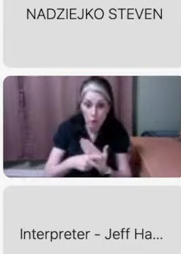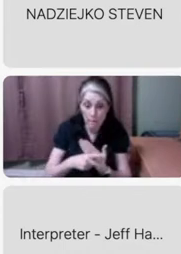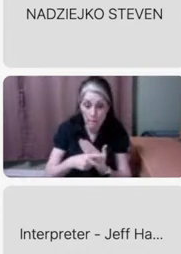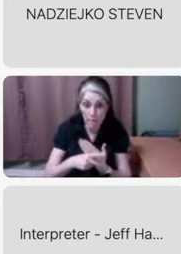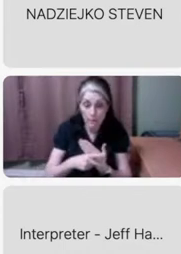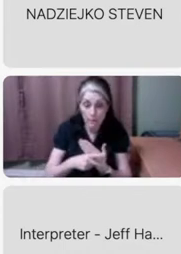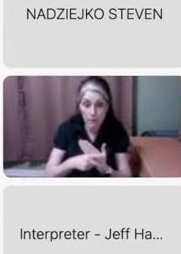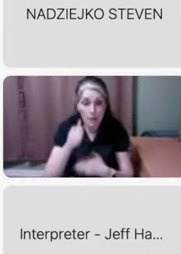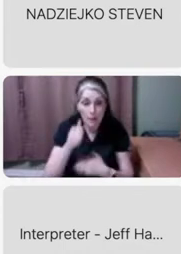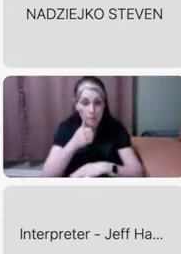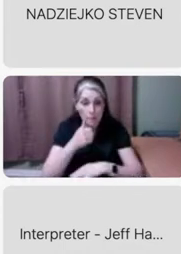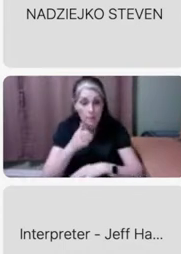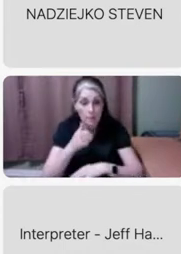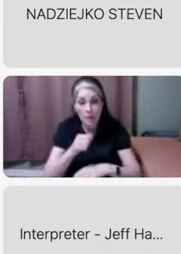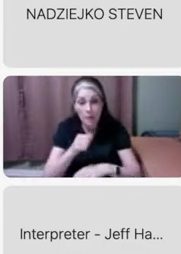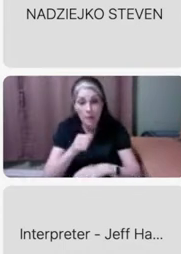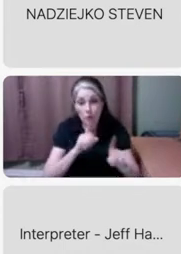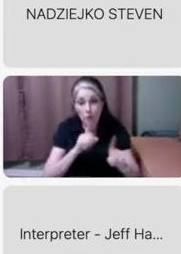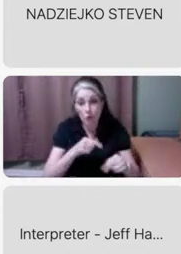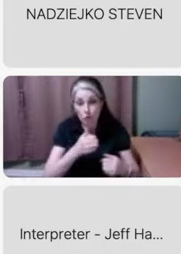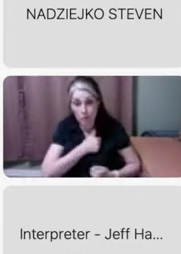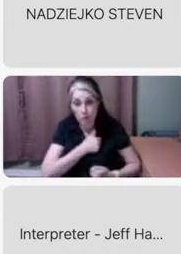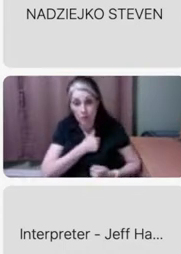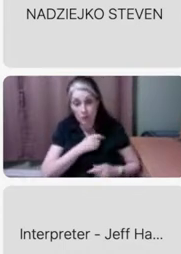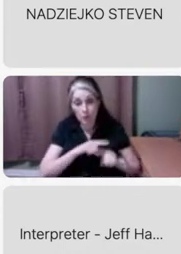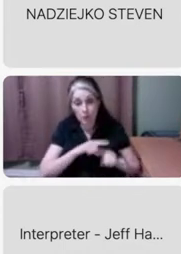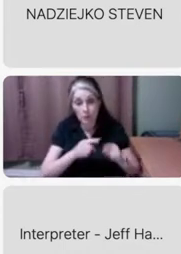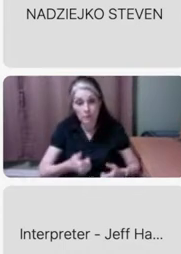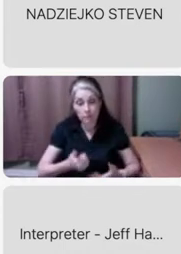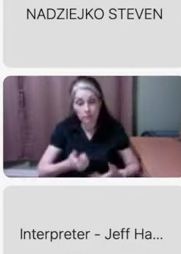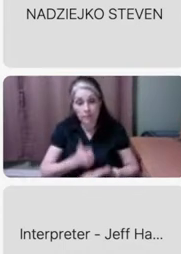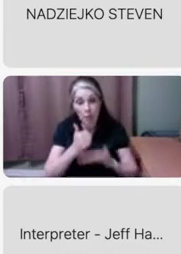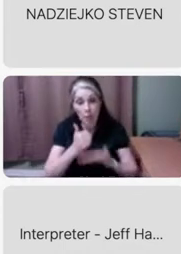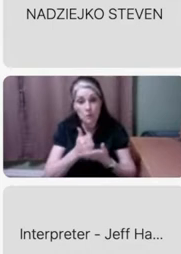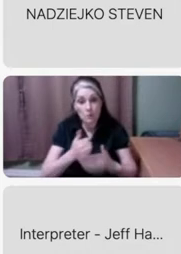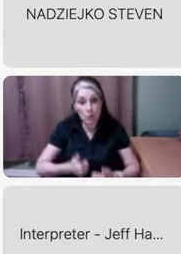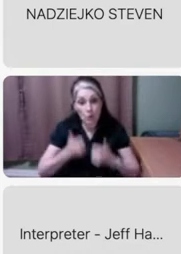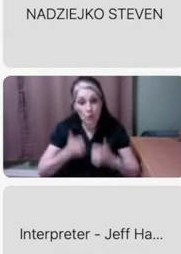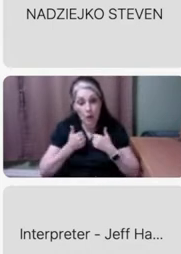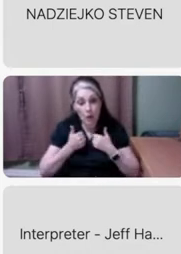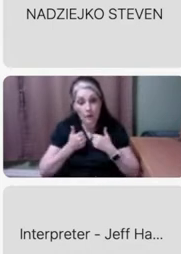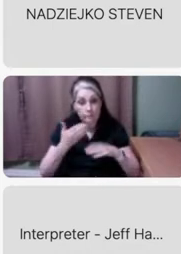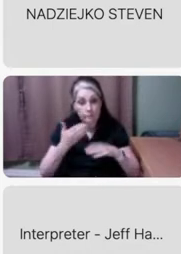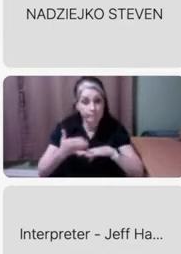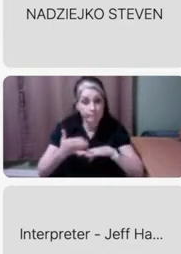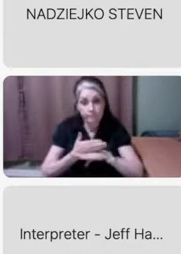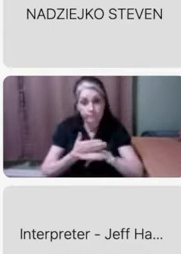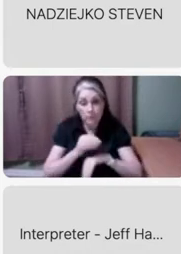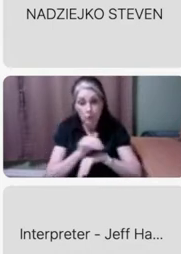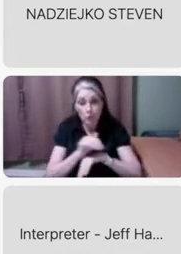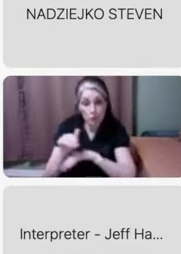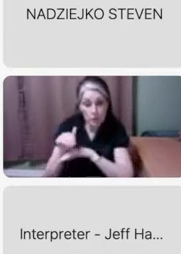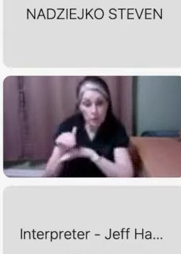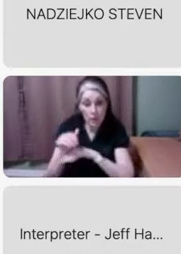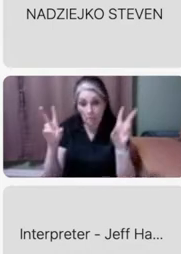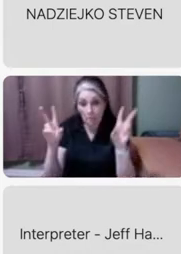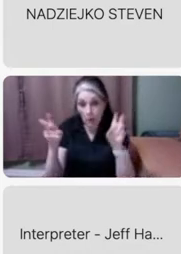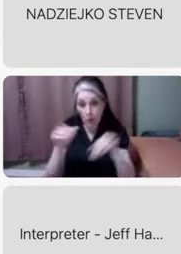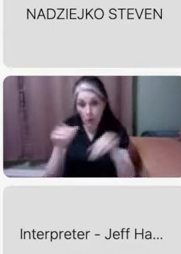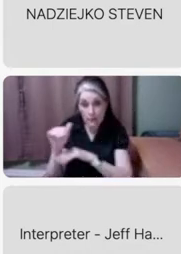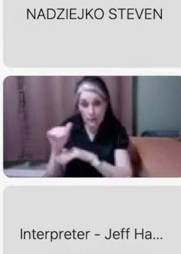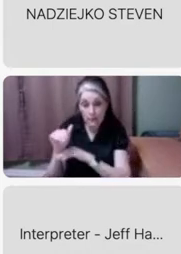really does help them straighten their lives out and so tonight my quote this evening schools have a